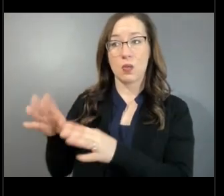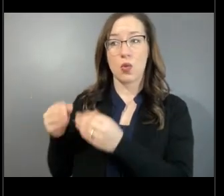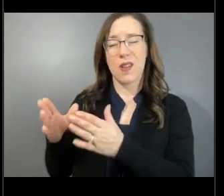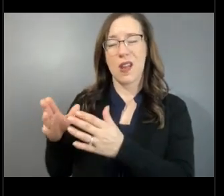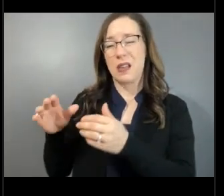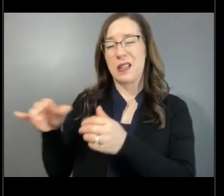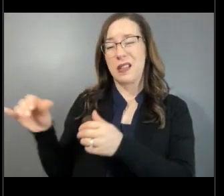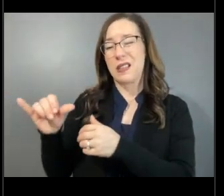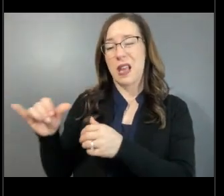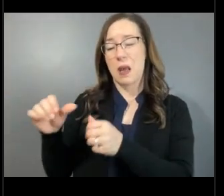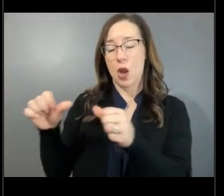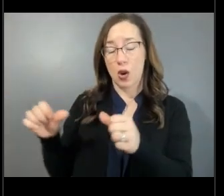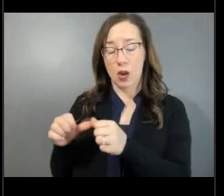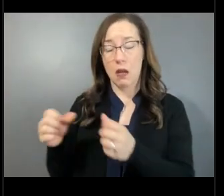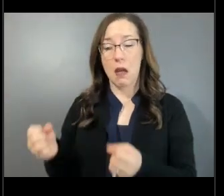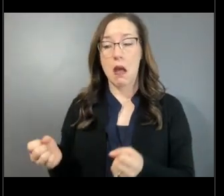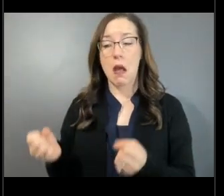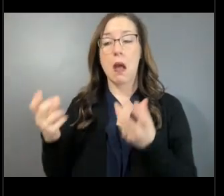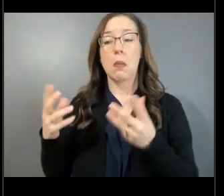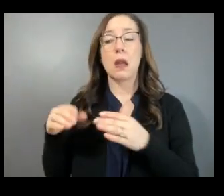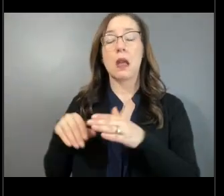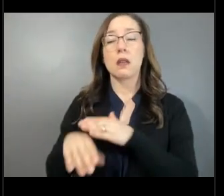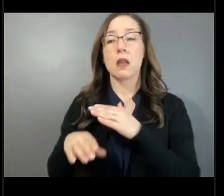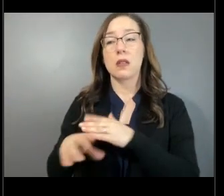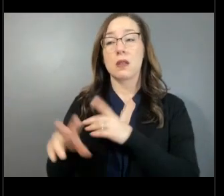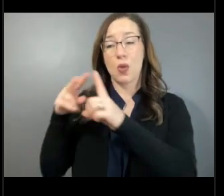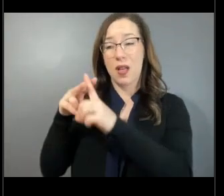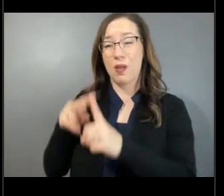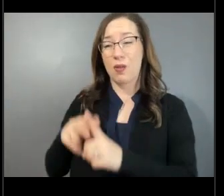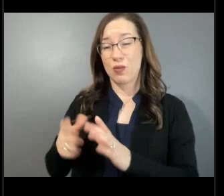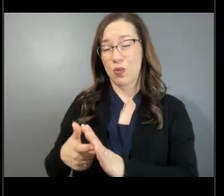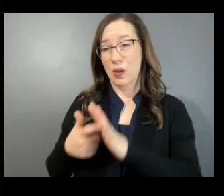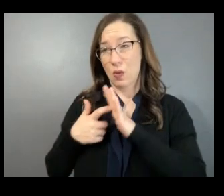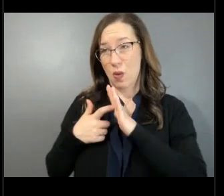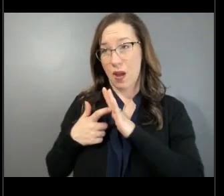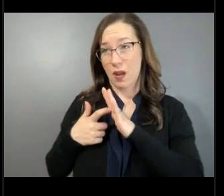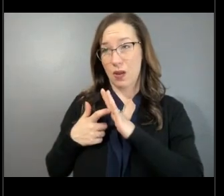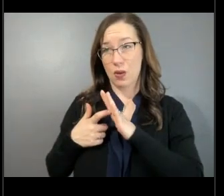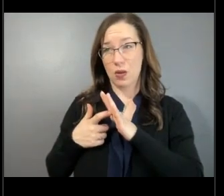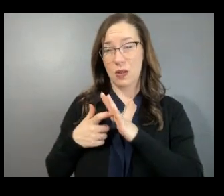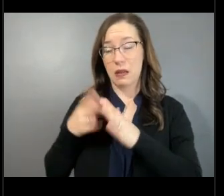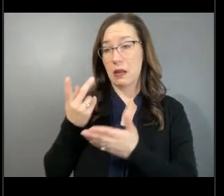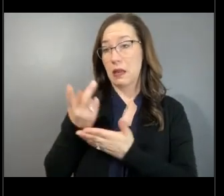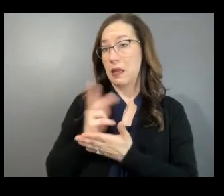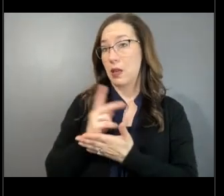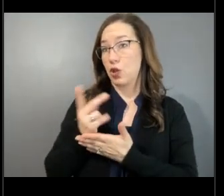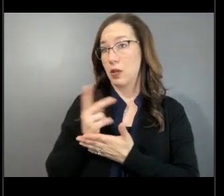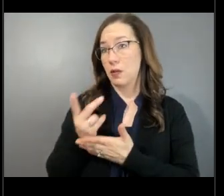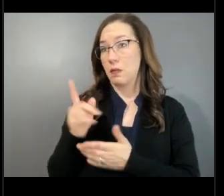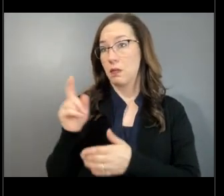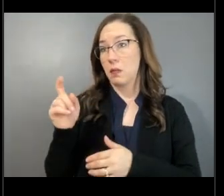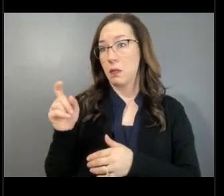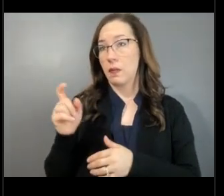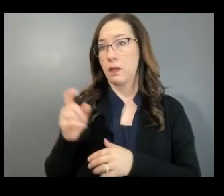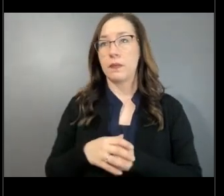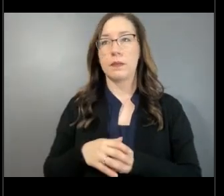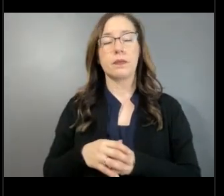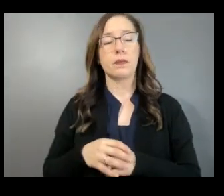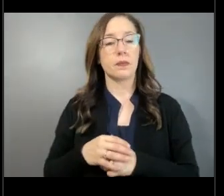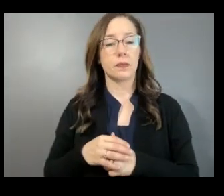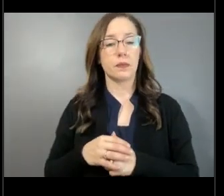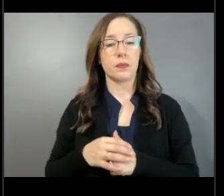area. How many accessible outlets are required in a kitchen area? Thomas would like to